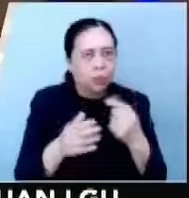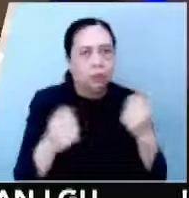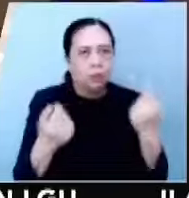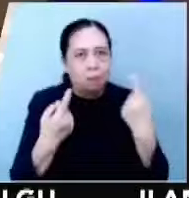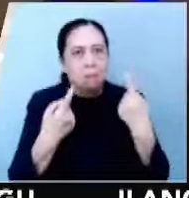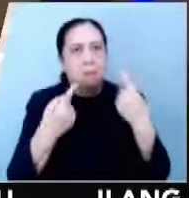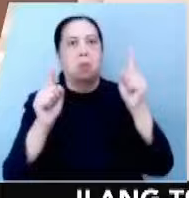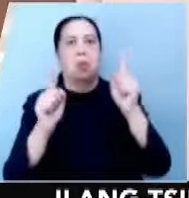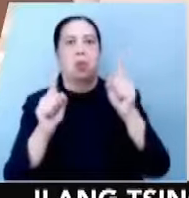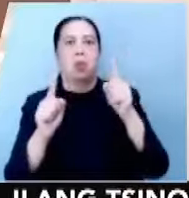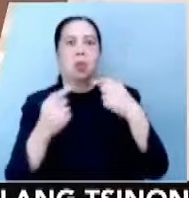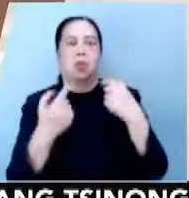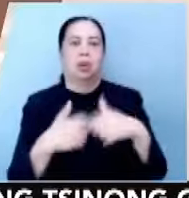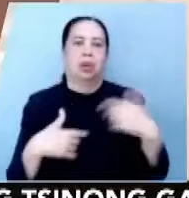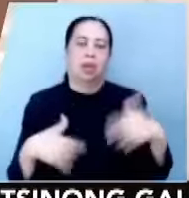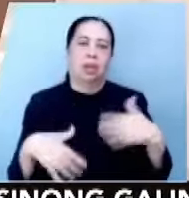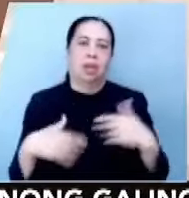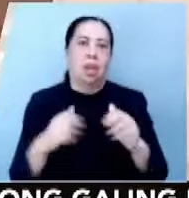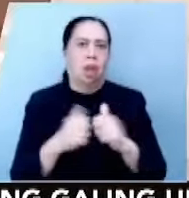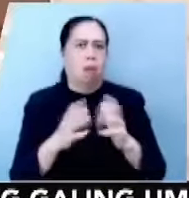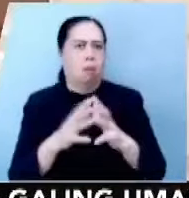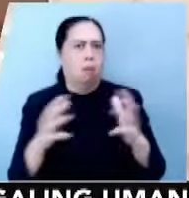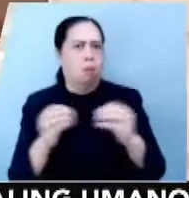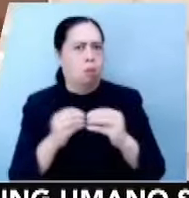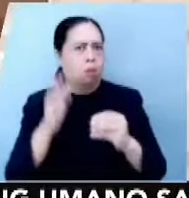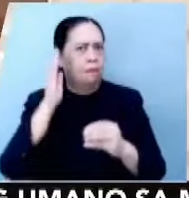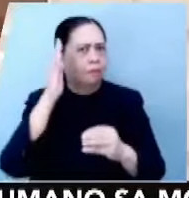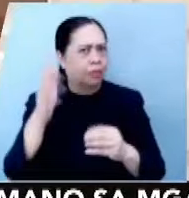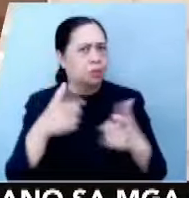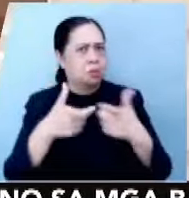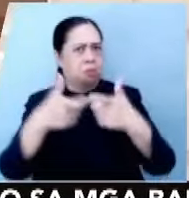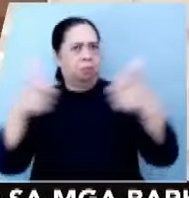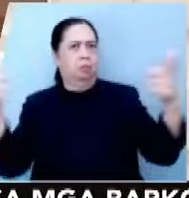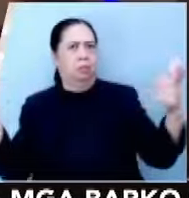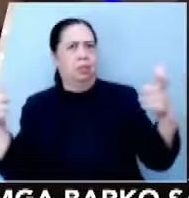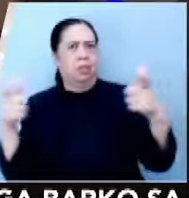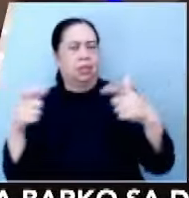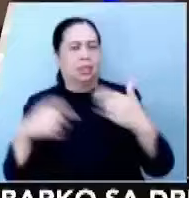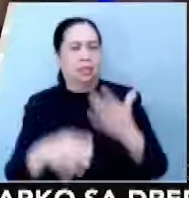ganito mga bagay. Paano pa yung mas malaking version o yung upscaled